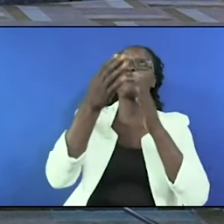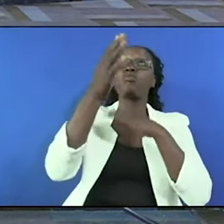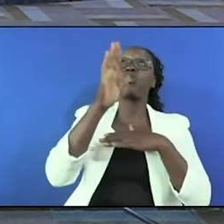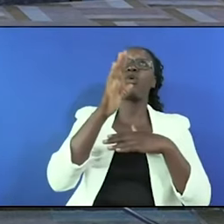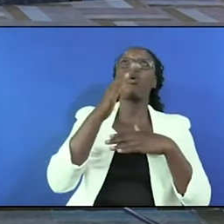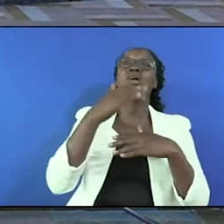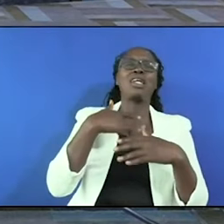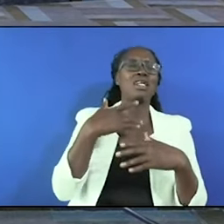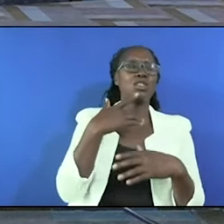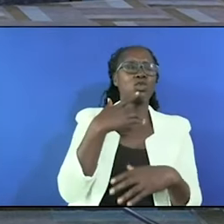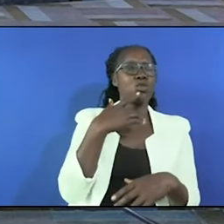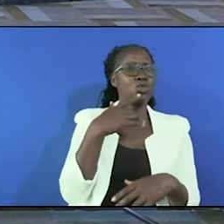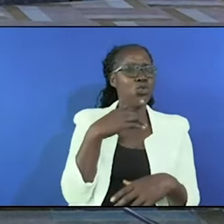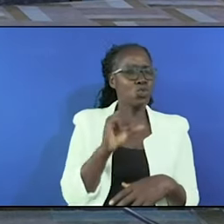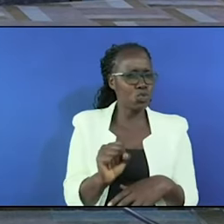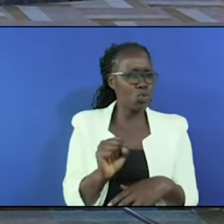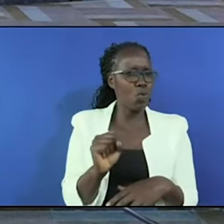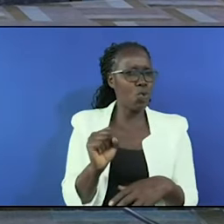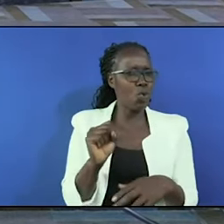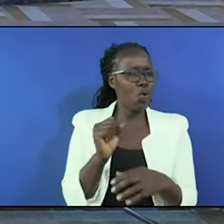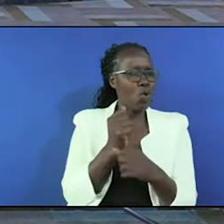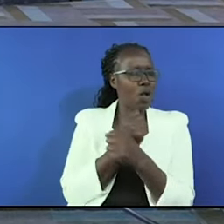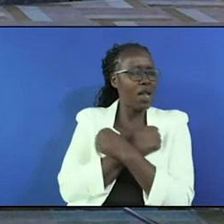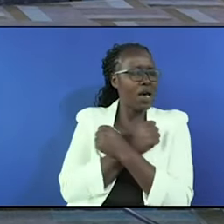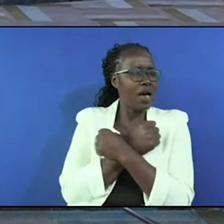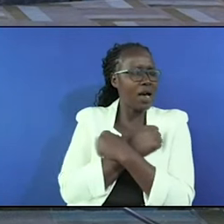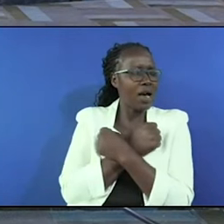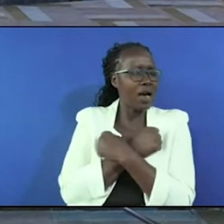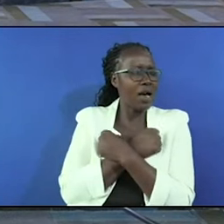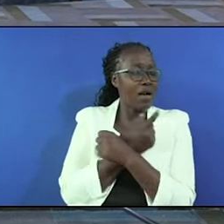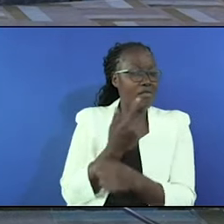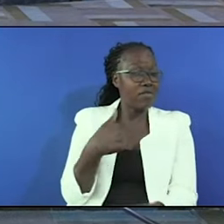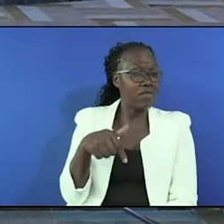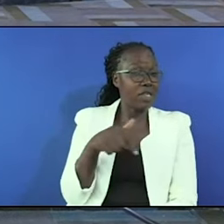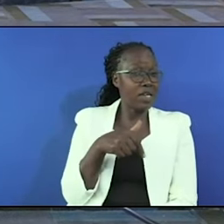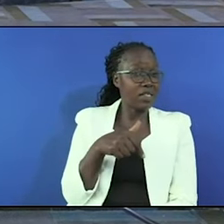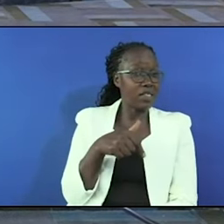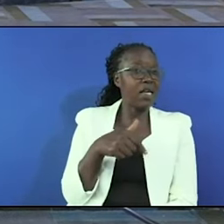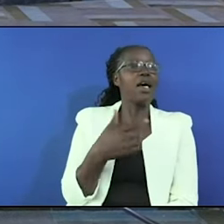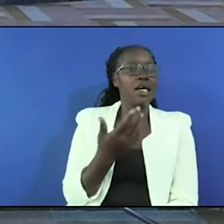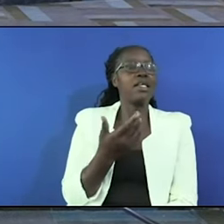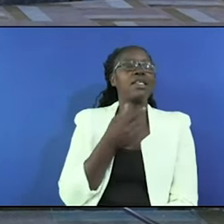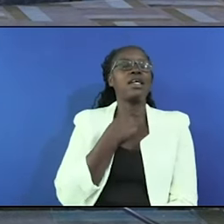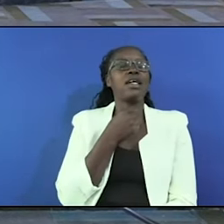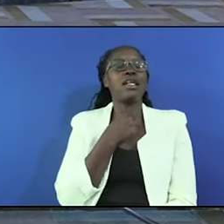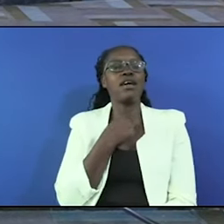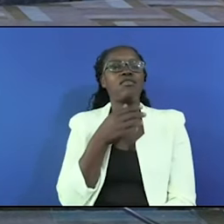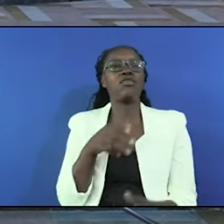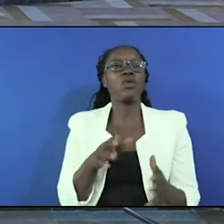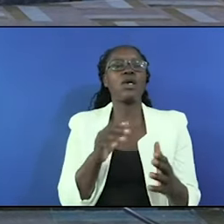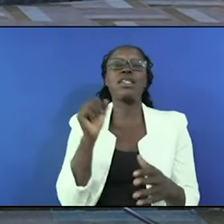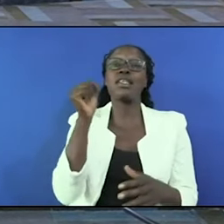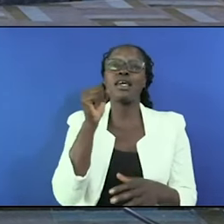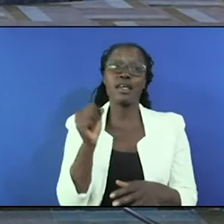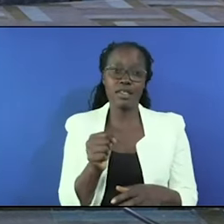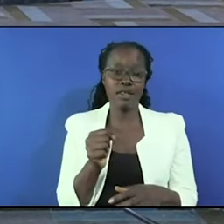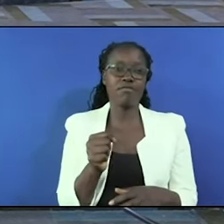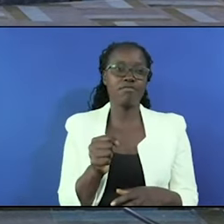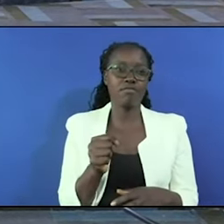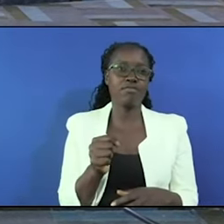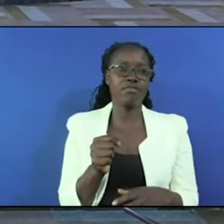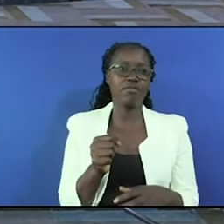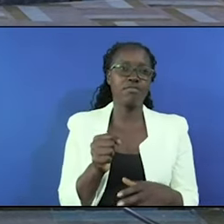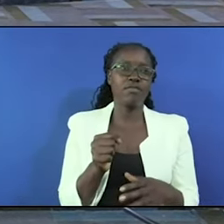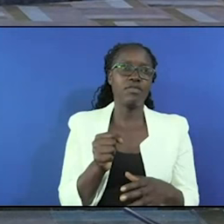has so loved us. I like the way the elder,